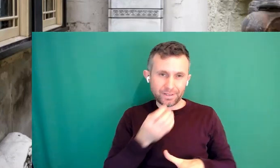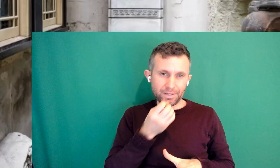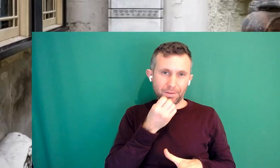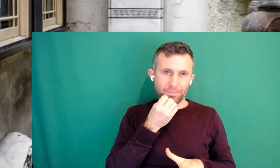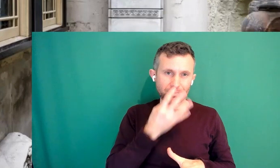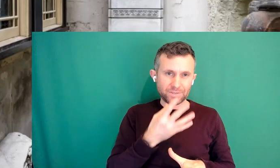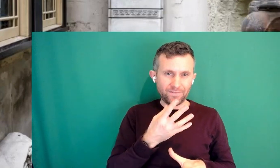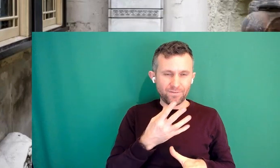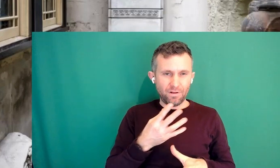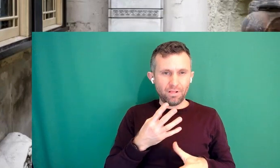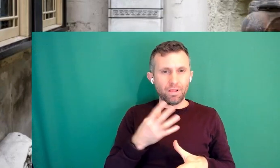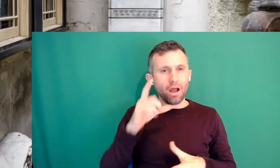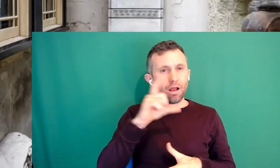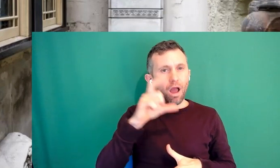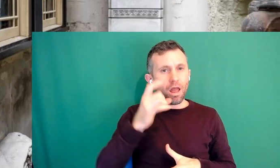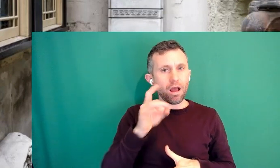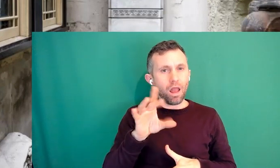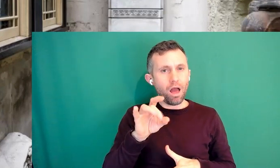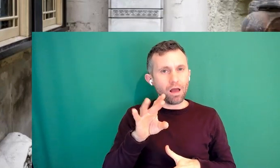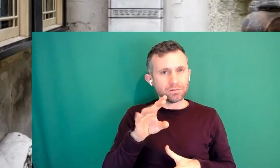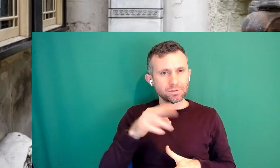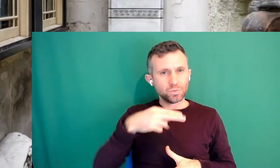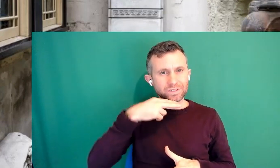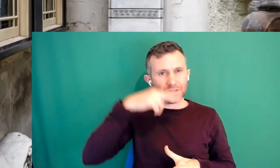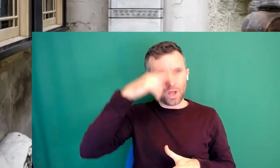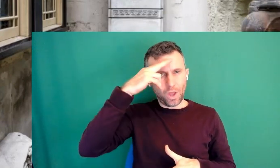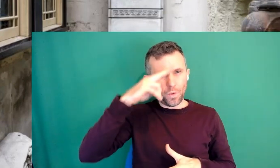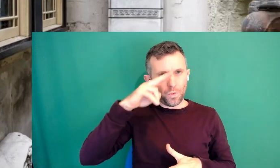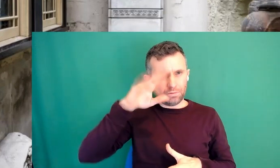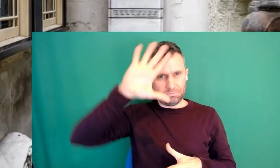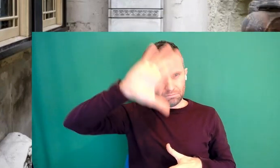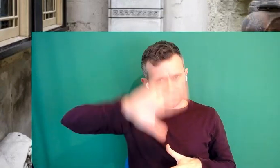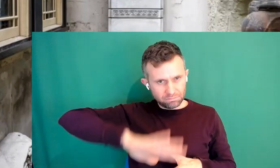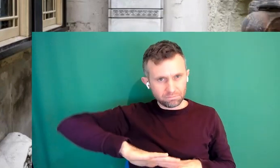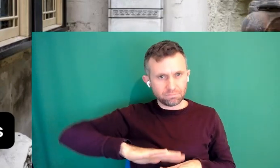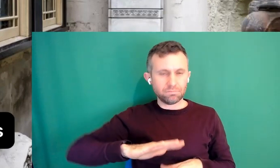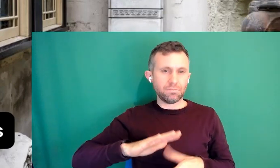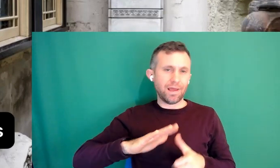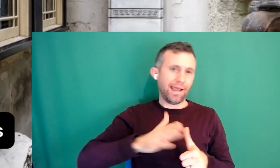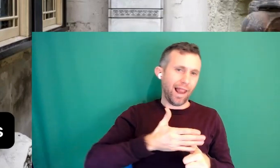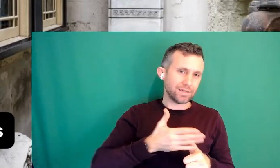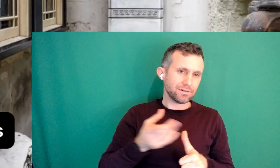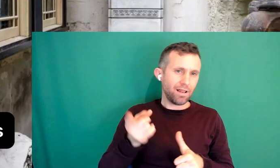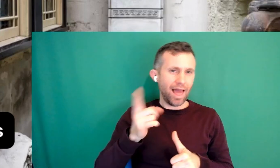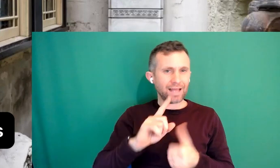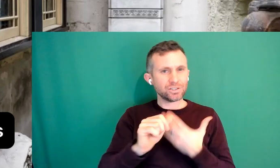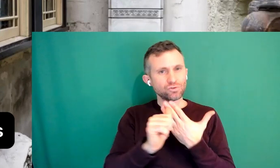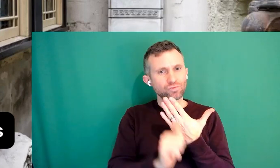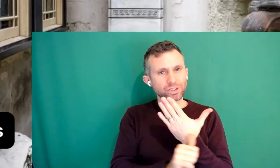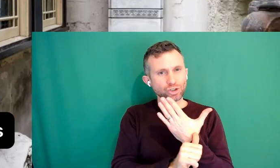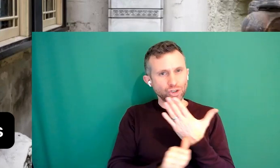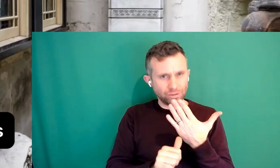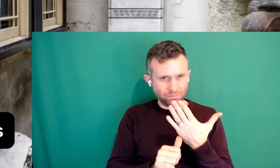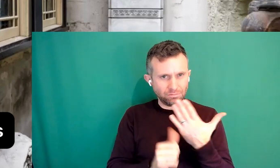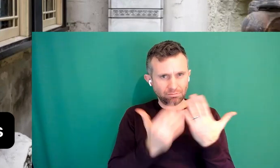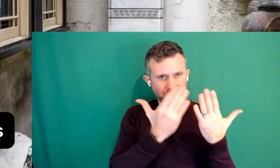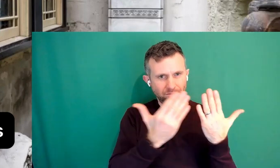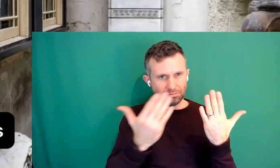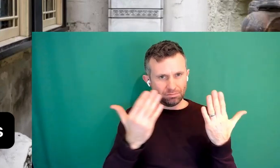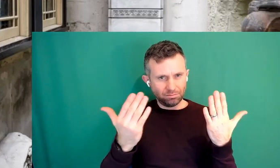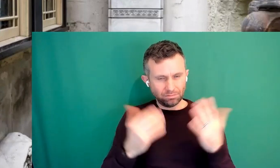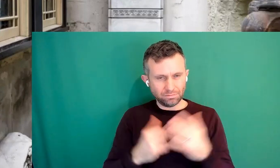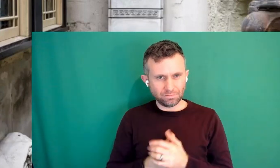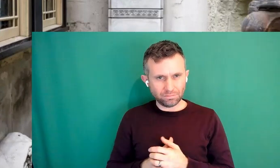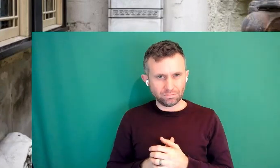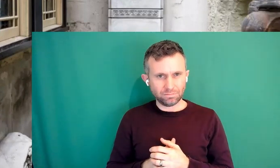can do the neo-Gothic. I could do it very well. But you don't want anything as ridiculous as this.